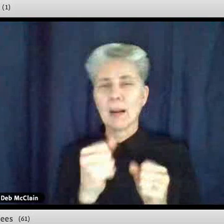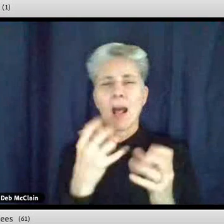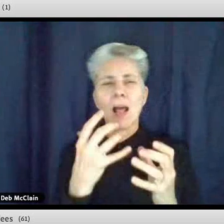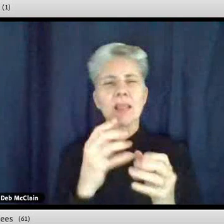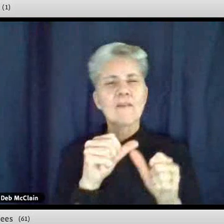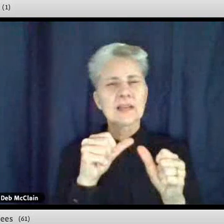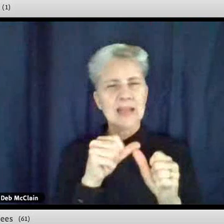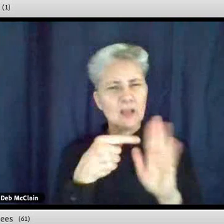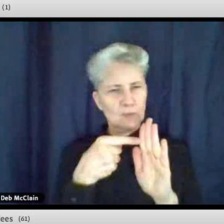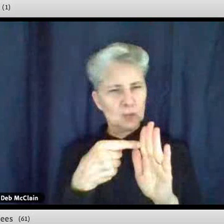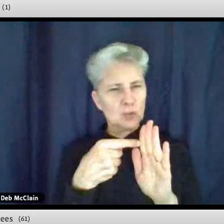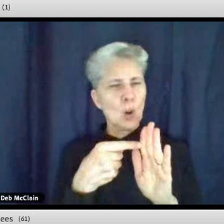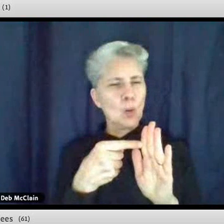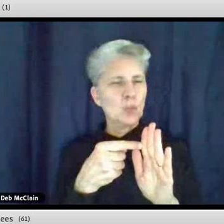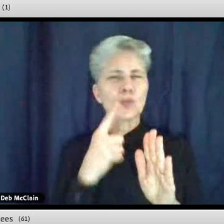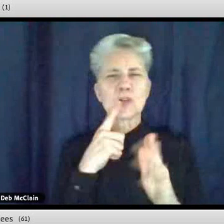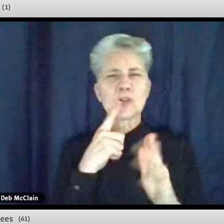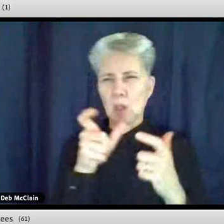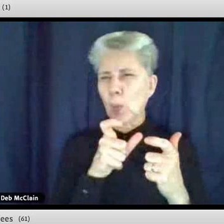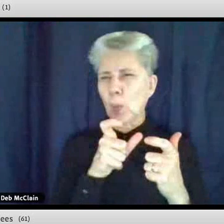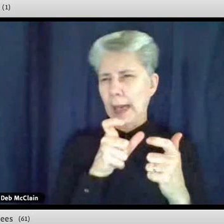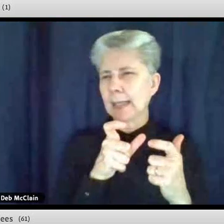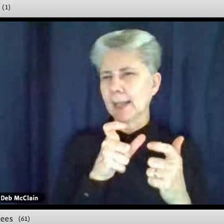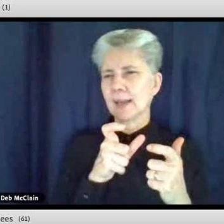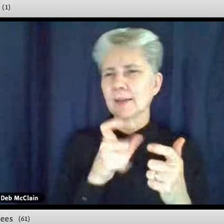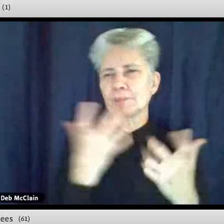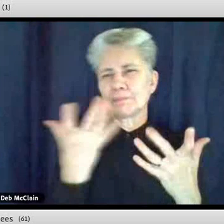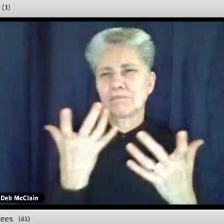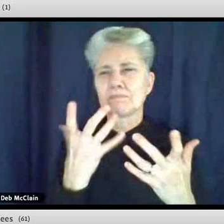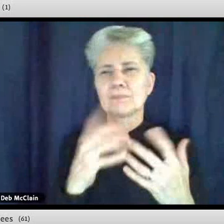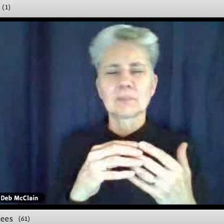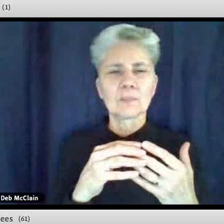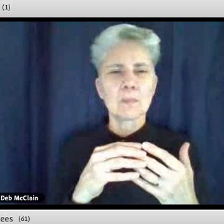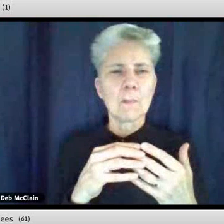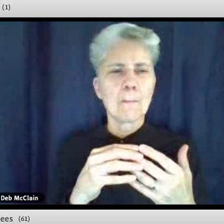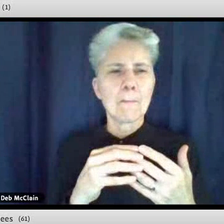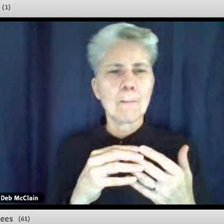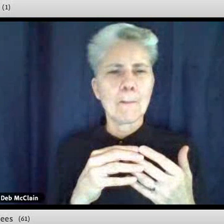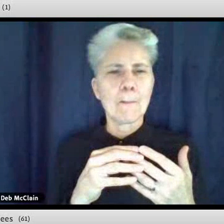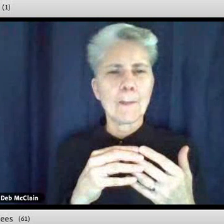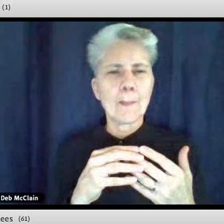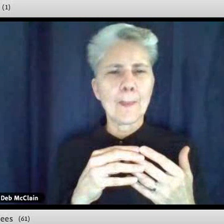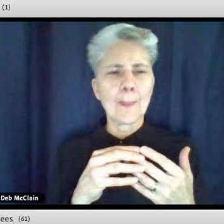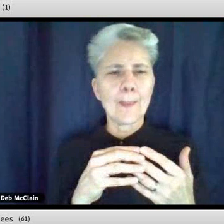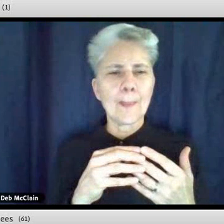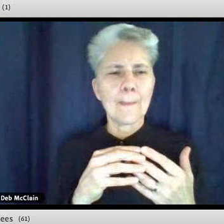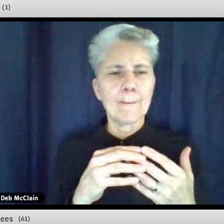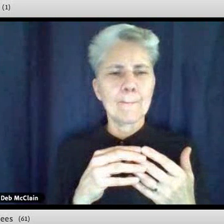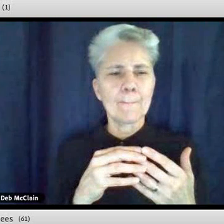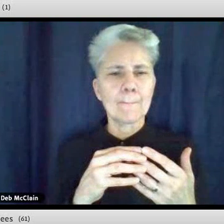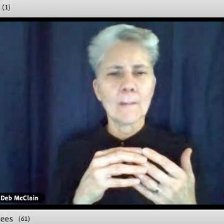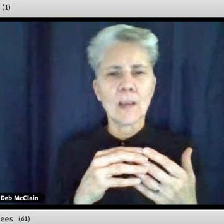blood? And a lot of the sites that I showed you, just kind of real quickly, they all kind of do a